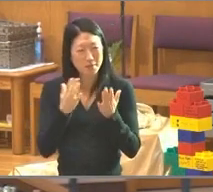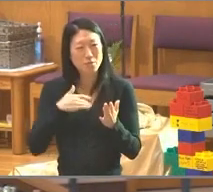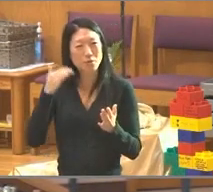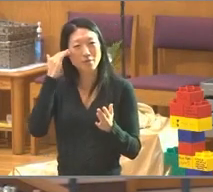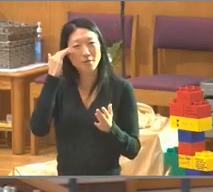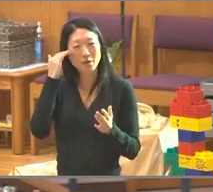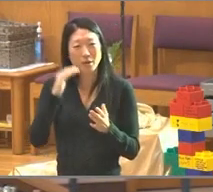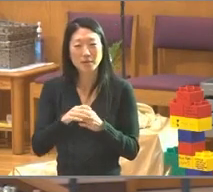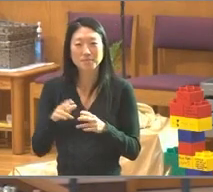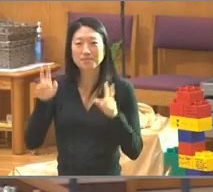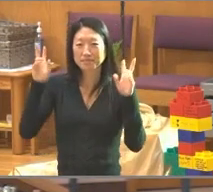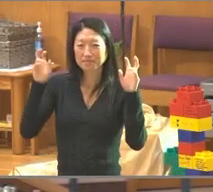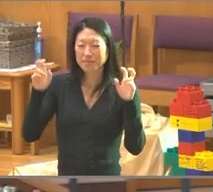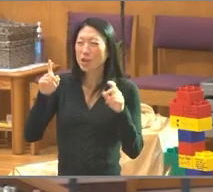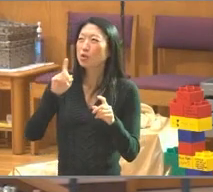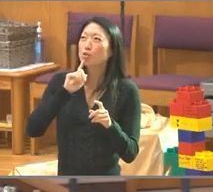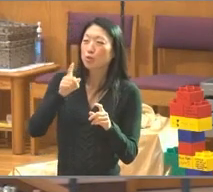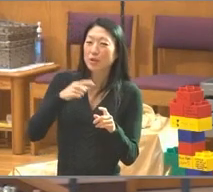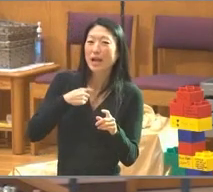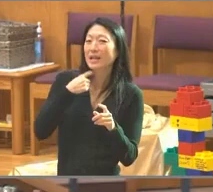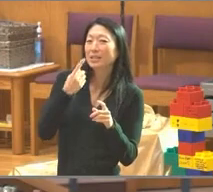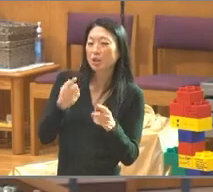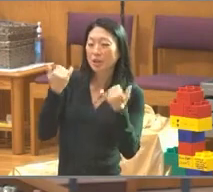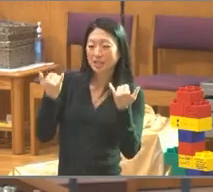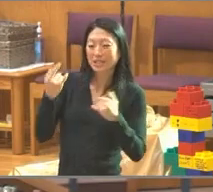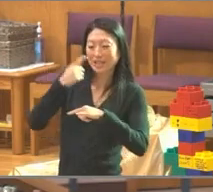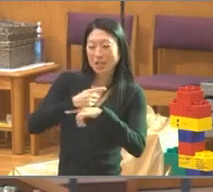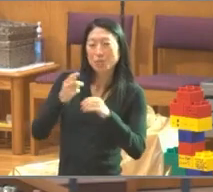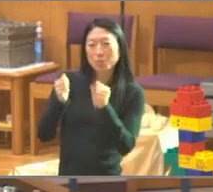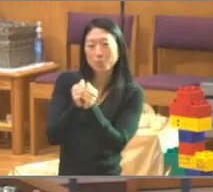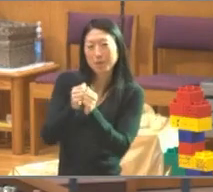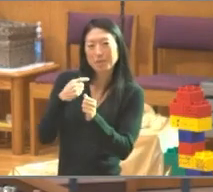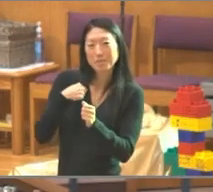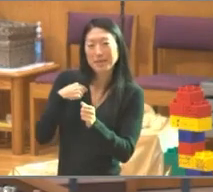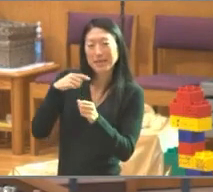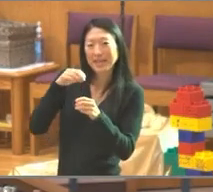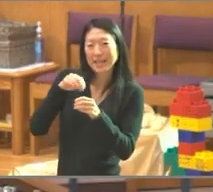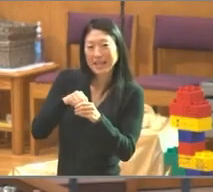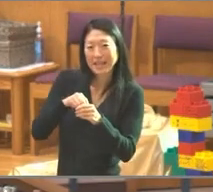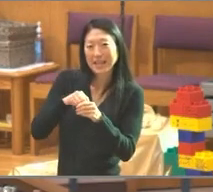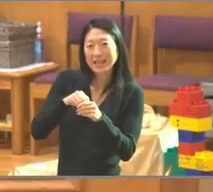with. "Truly I tell you, today you will be with me in..."